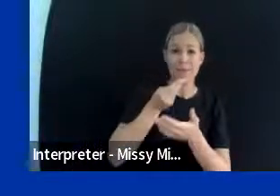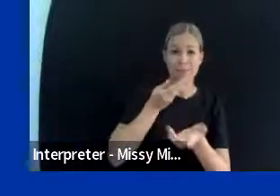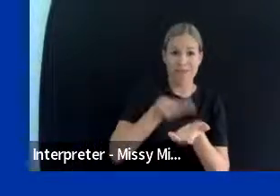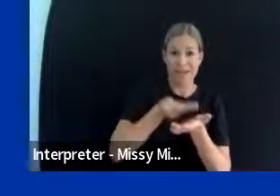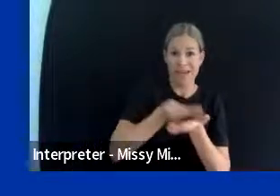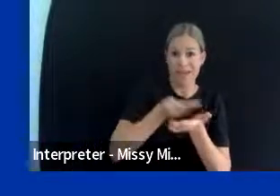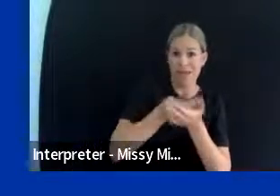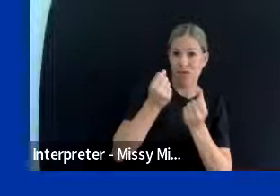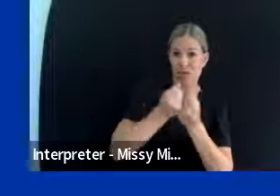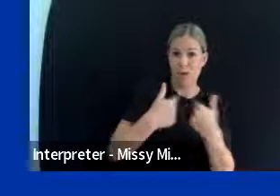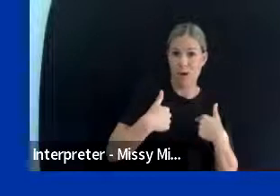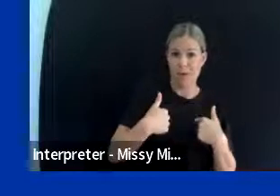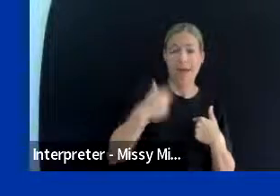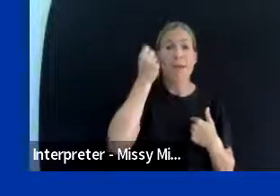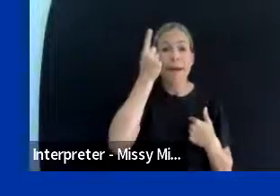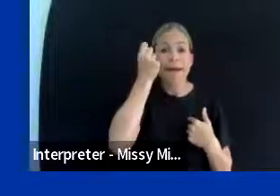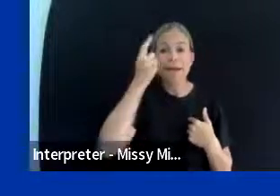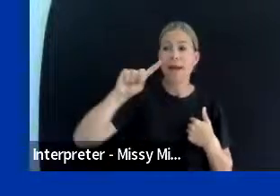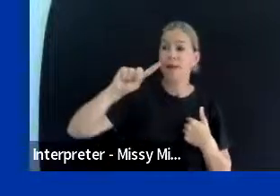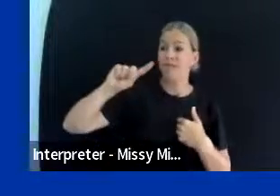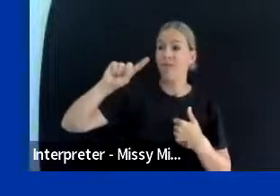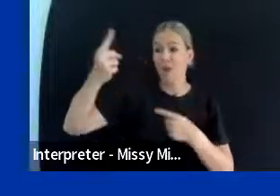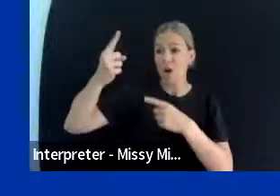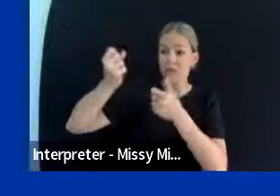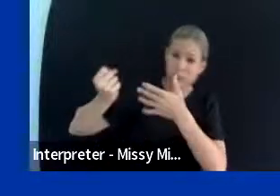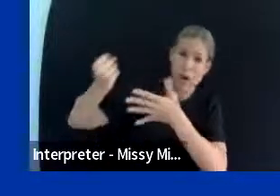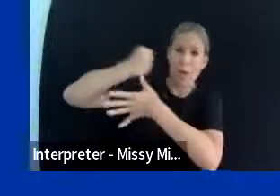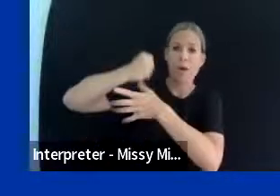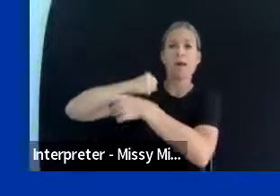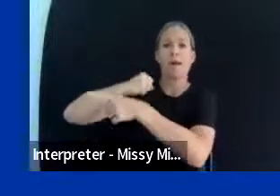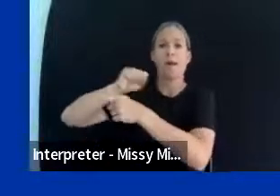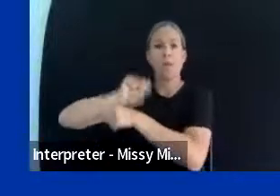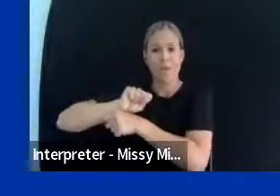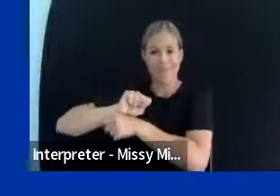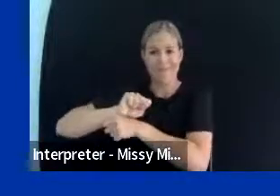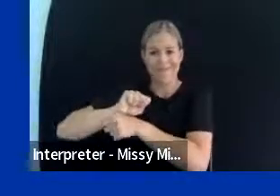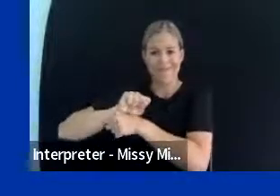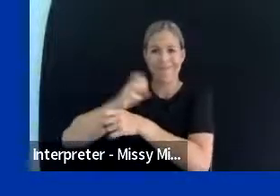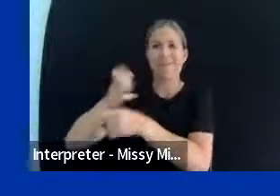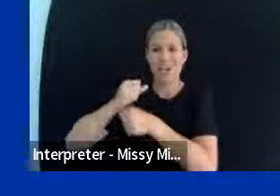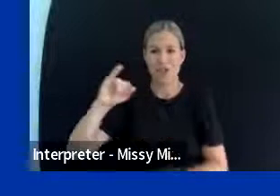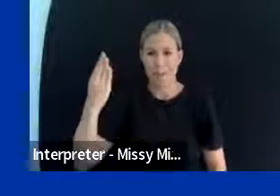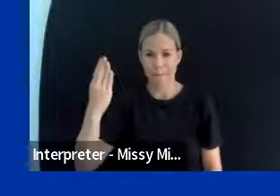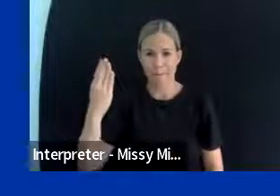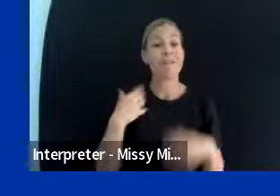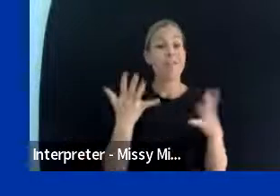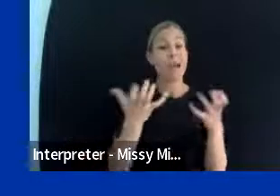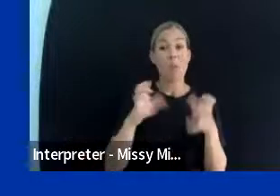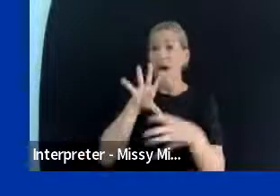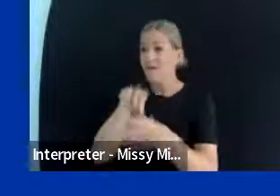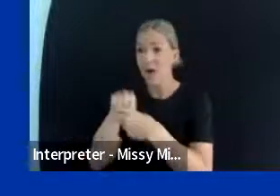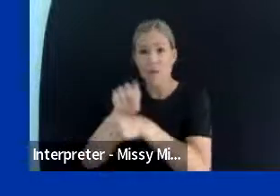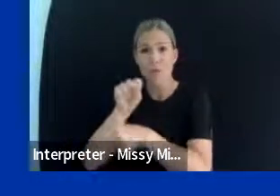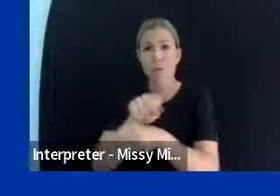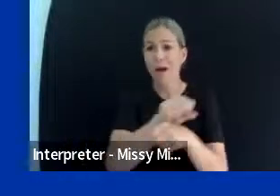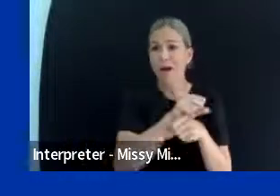be that first and priority option. That if people want to be employed, to be a part of their workforce, then we don't want our